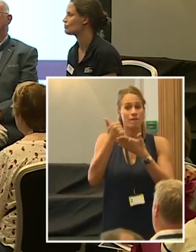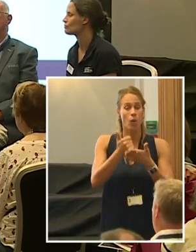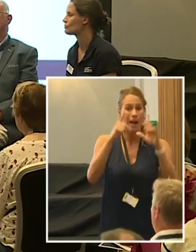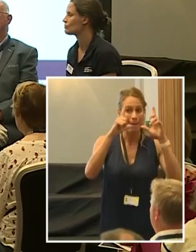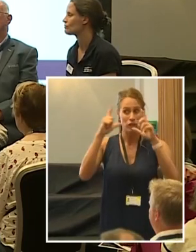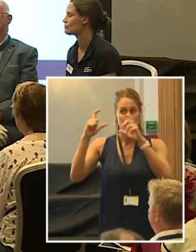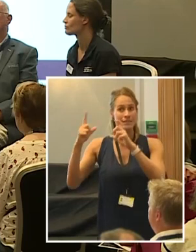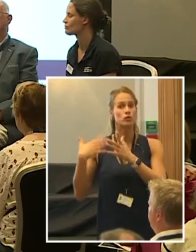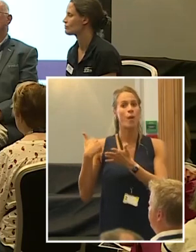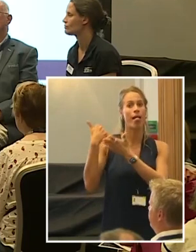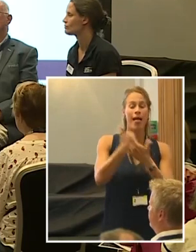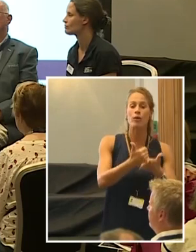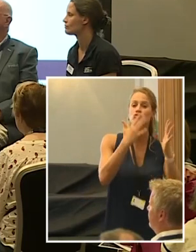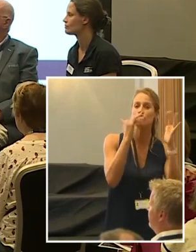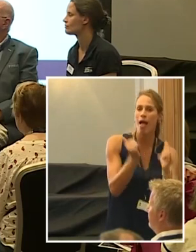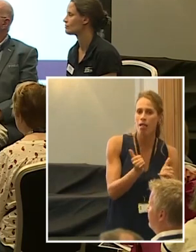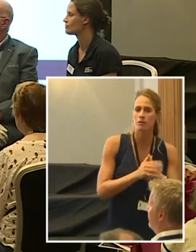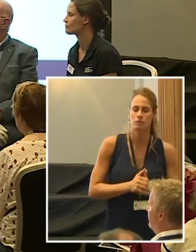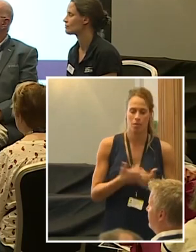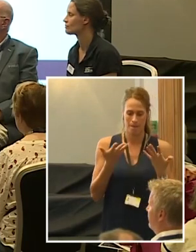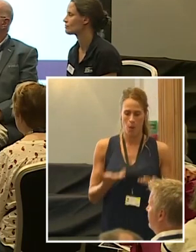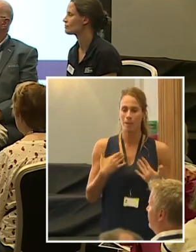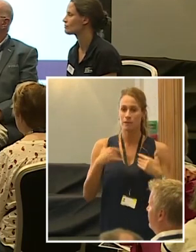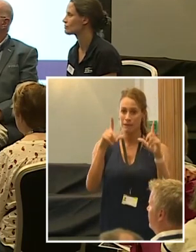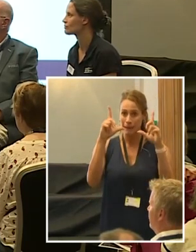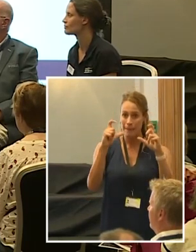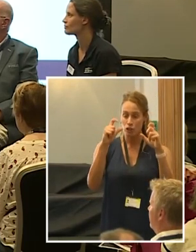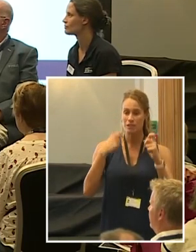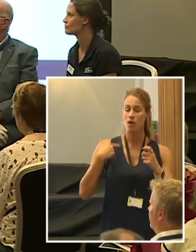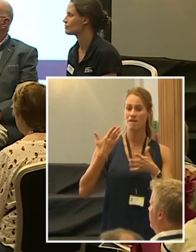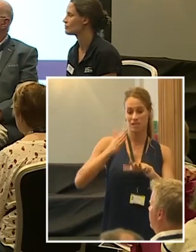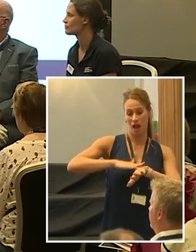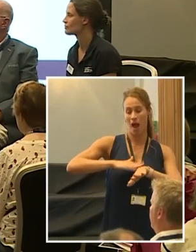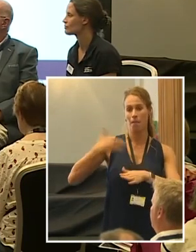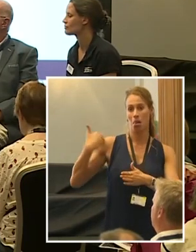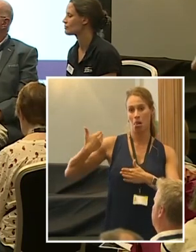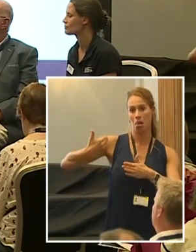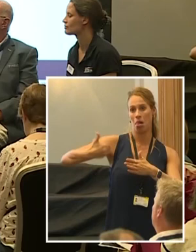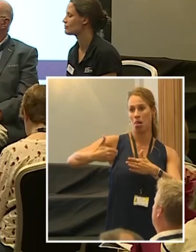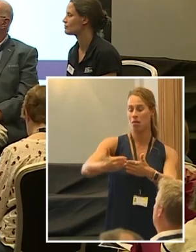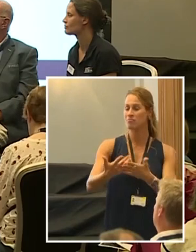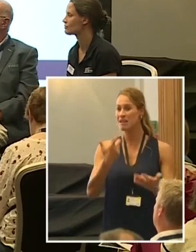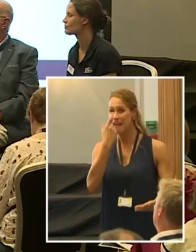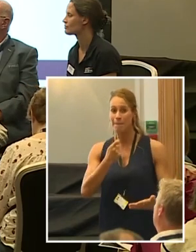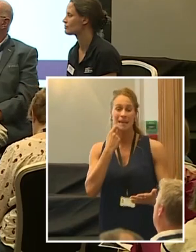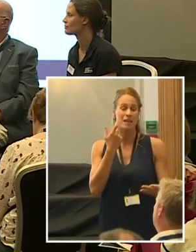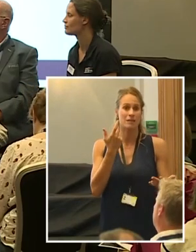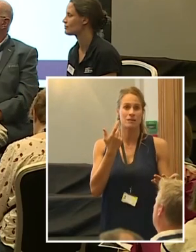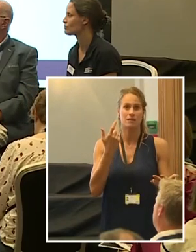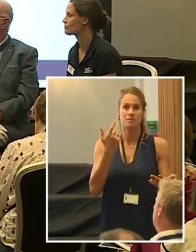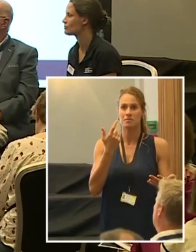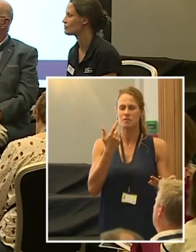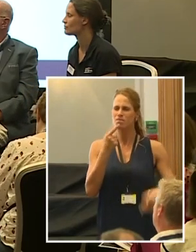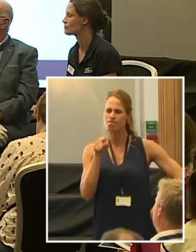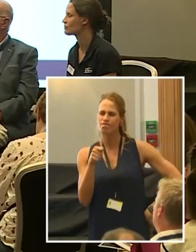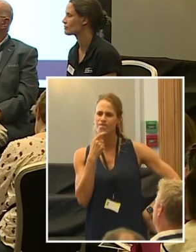moment, we're using imaging, we're using functional measures over time, which means that sometimes these trials need to be long for us to say, is this treatment